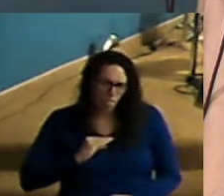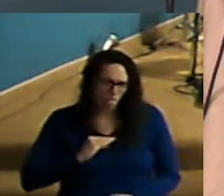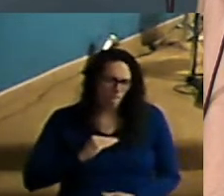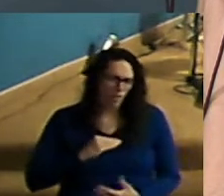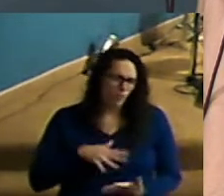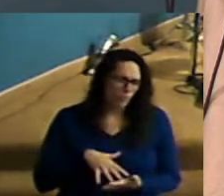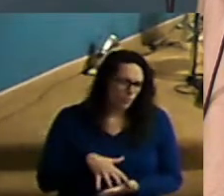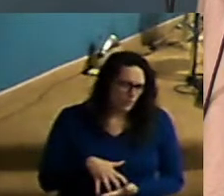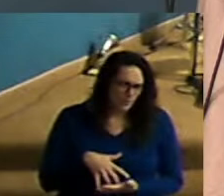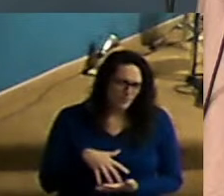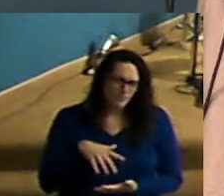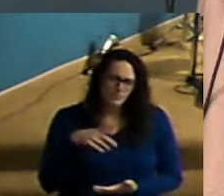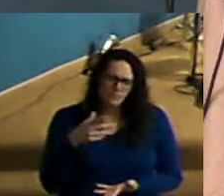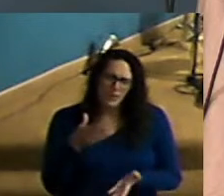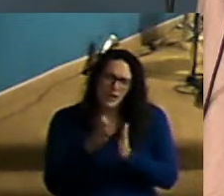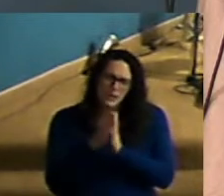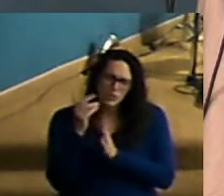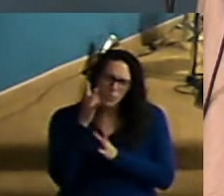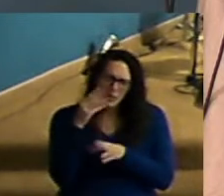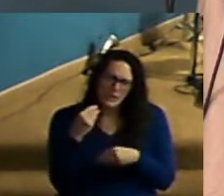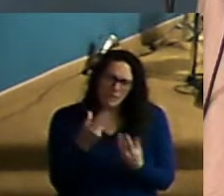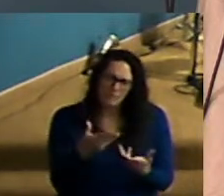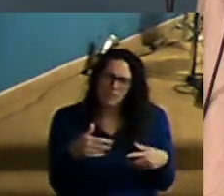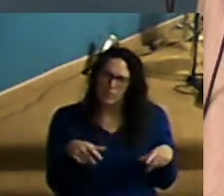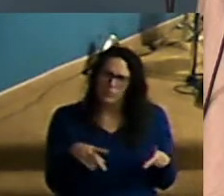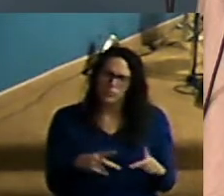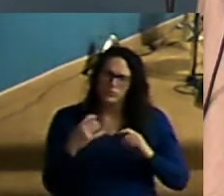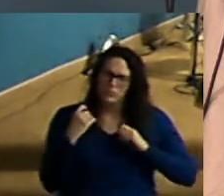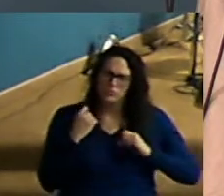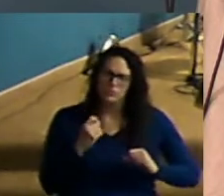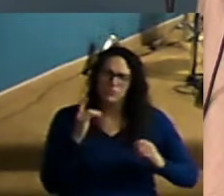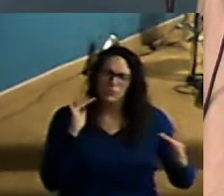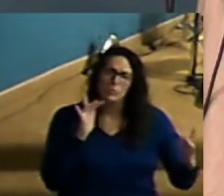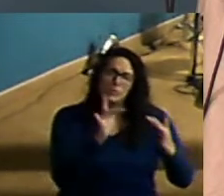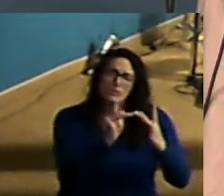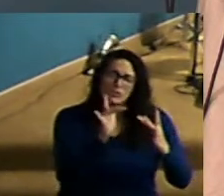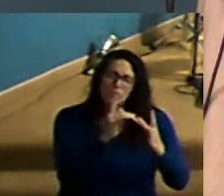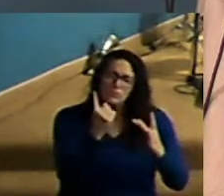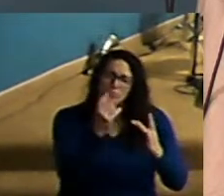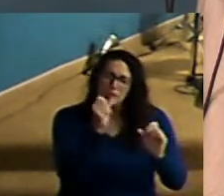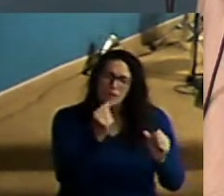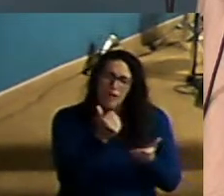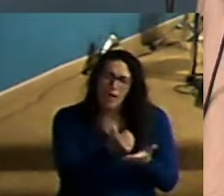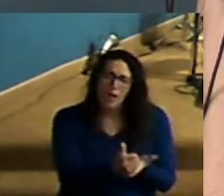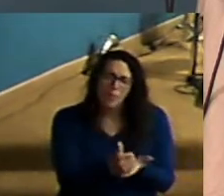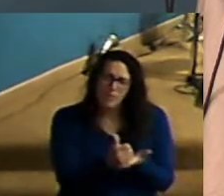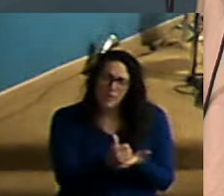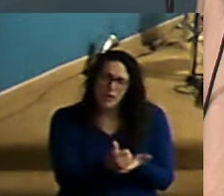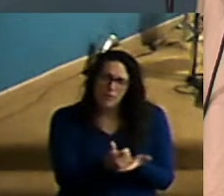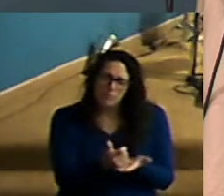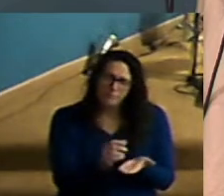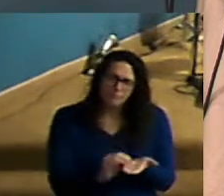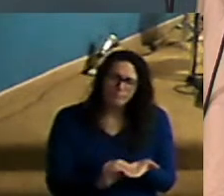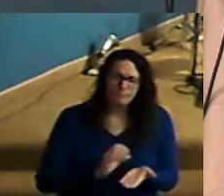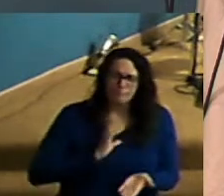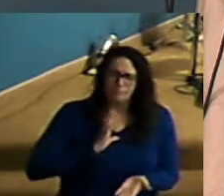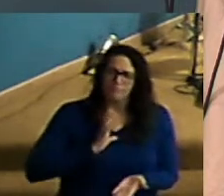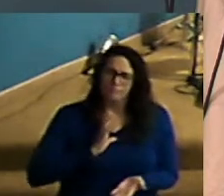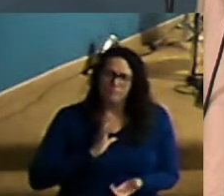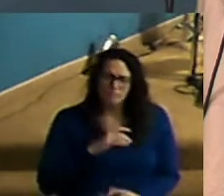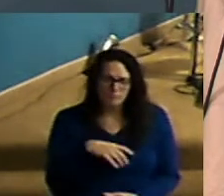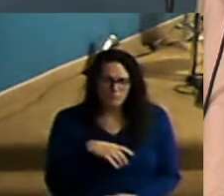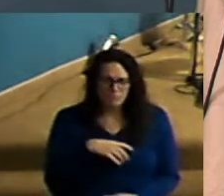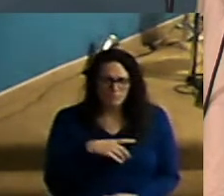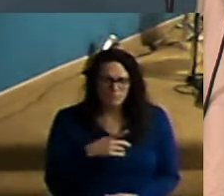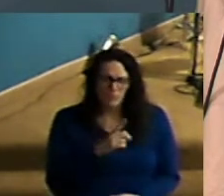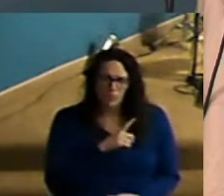that you would give them the opportunity and the strength they need to reach out to someone who can help carry those burdens. And Lord, as followers of